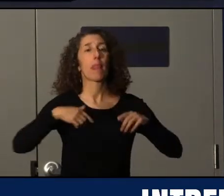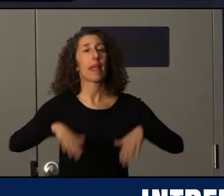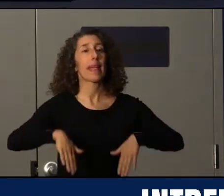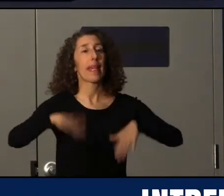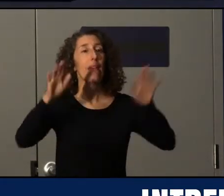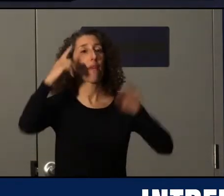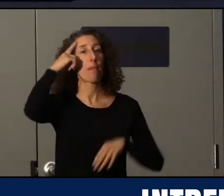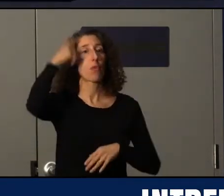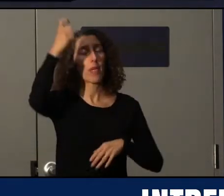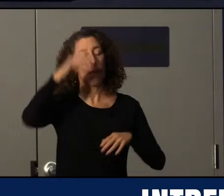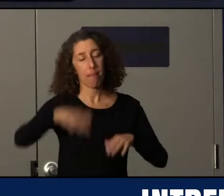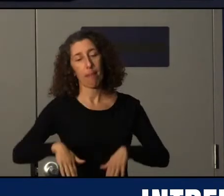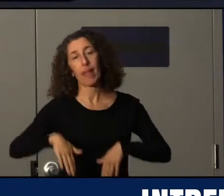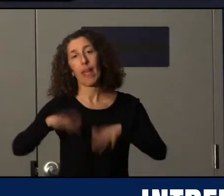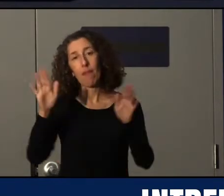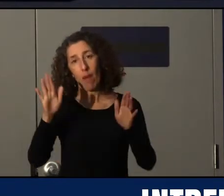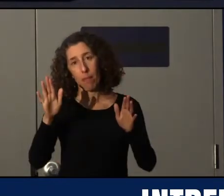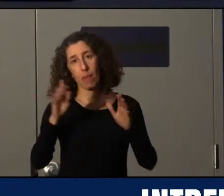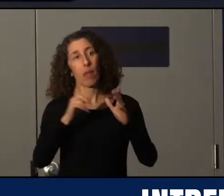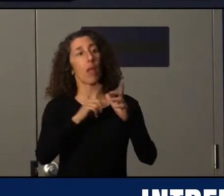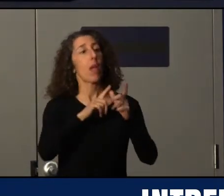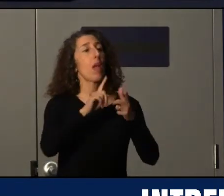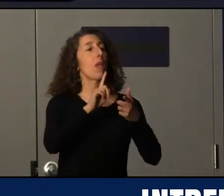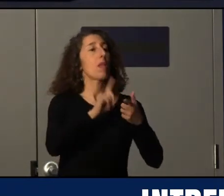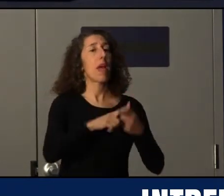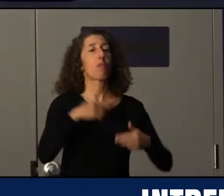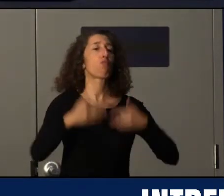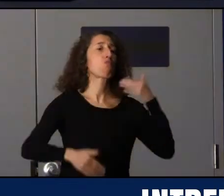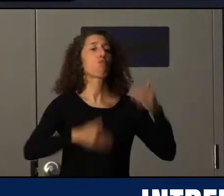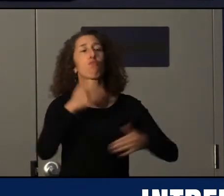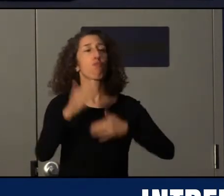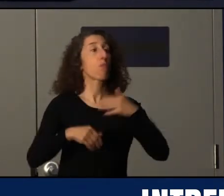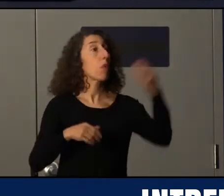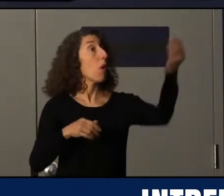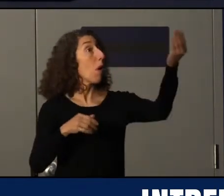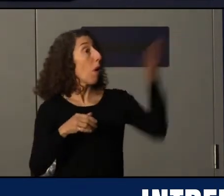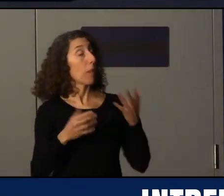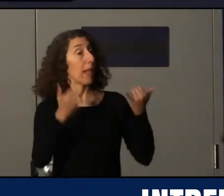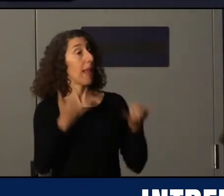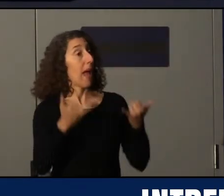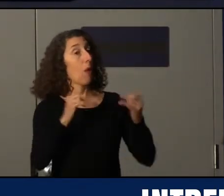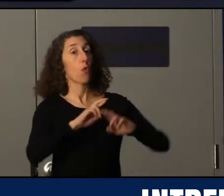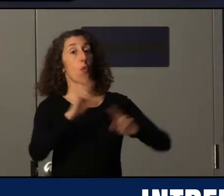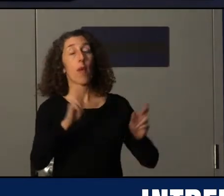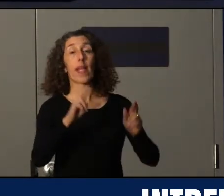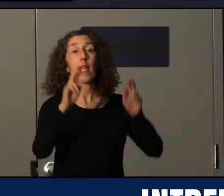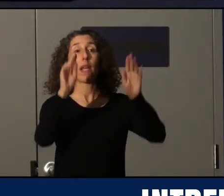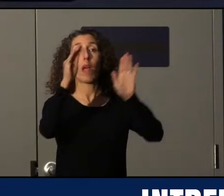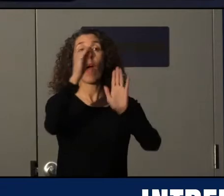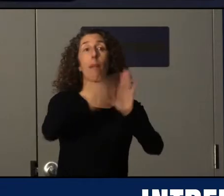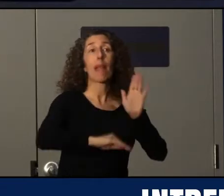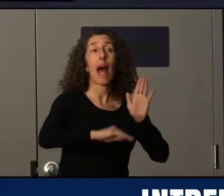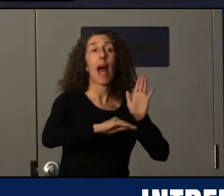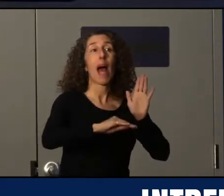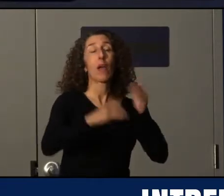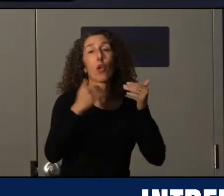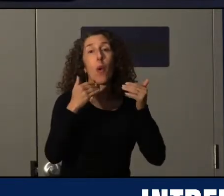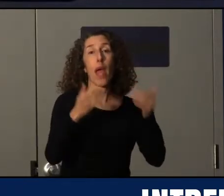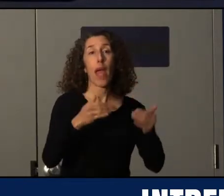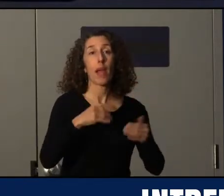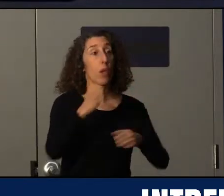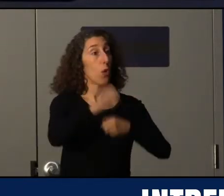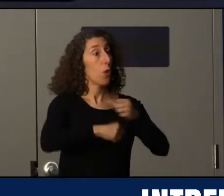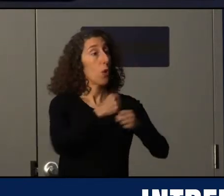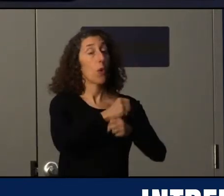looking for astronauts, you should apply. And so I applied for the 2009 astronaut selection process, and I got down to this yes-no phone